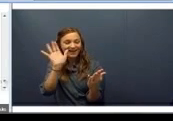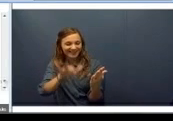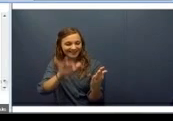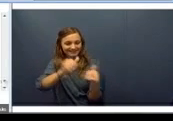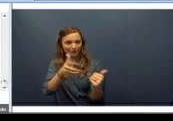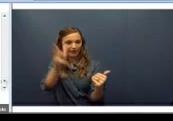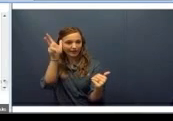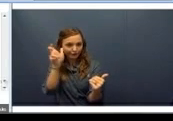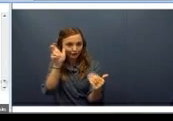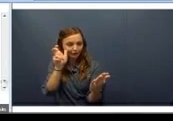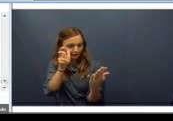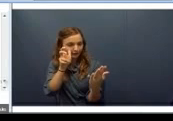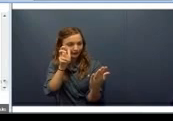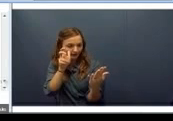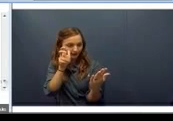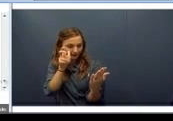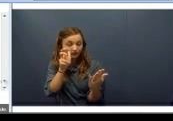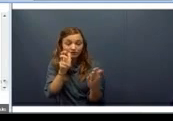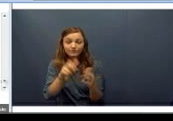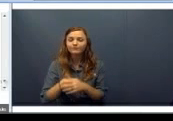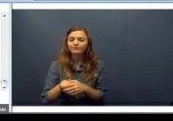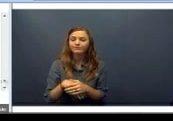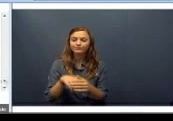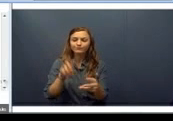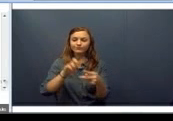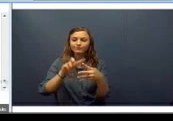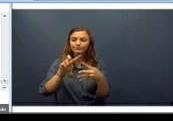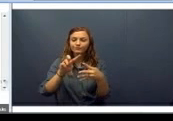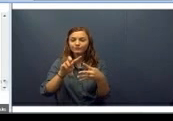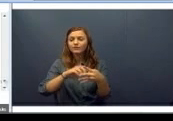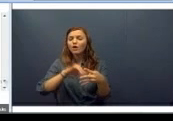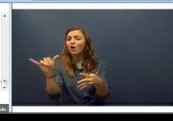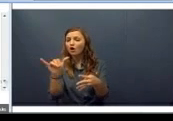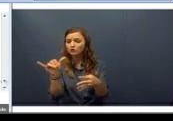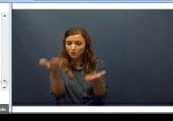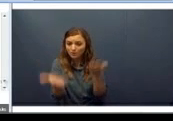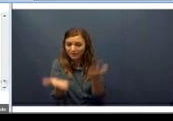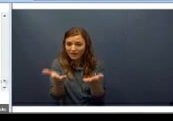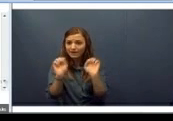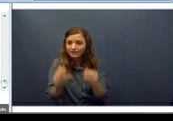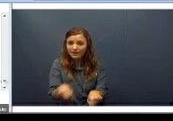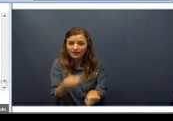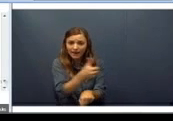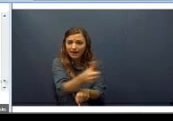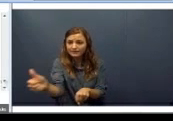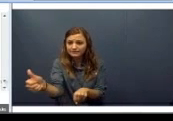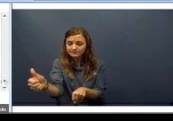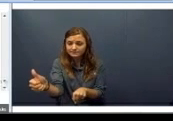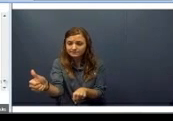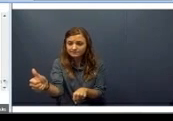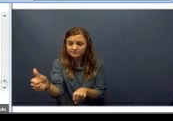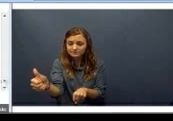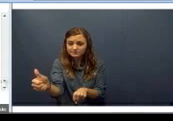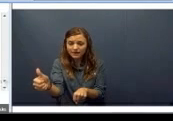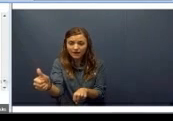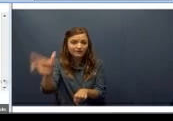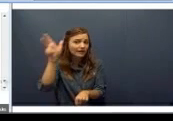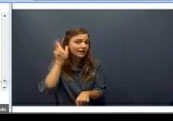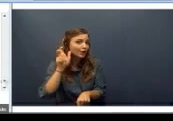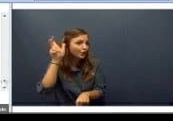they read what's being used or what's being responded to. And so, and then there's the other way around where maybe they